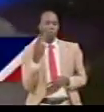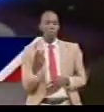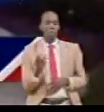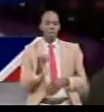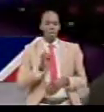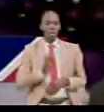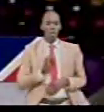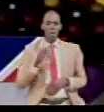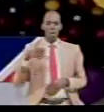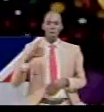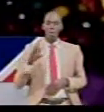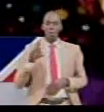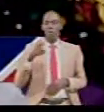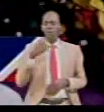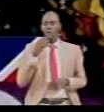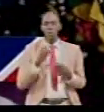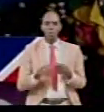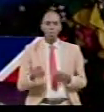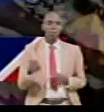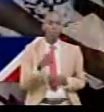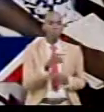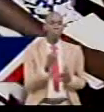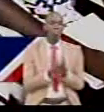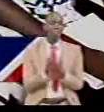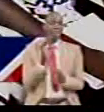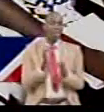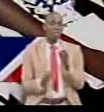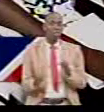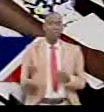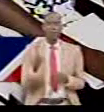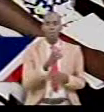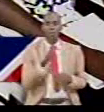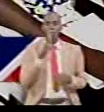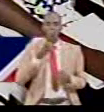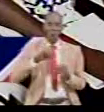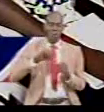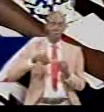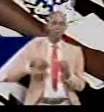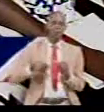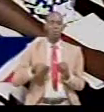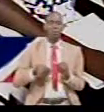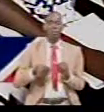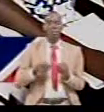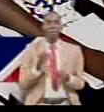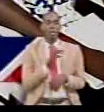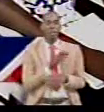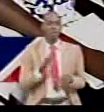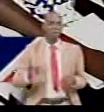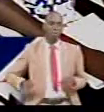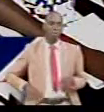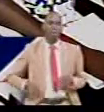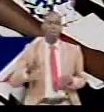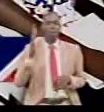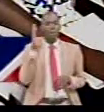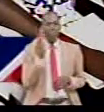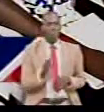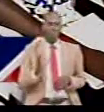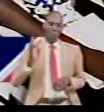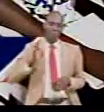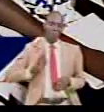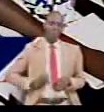say unto you that if ye be circumcised, Christ shall profit